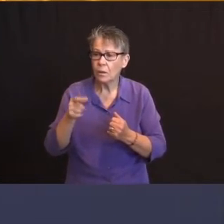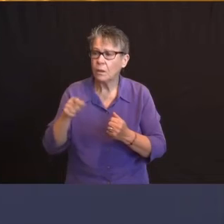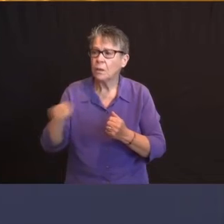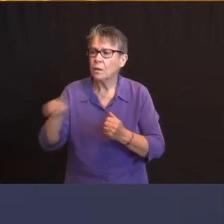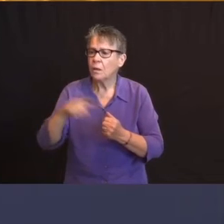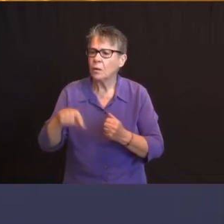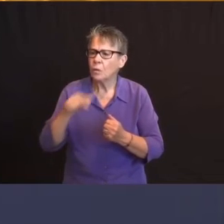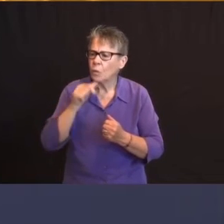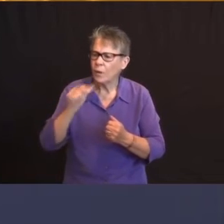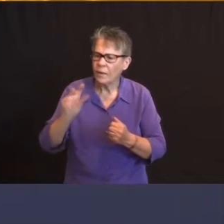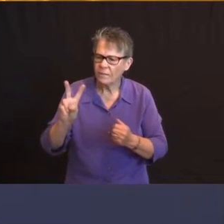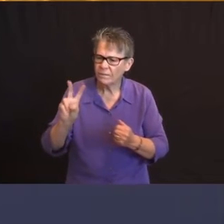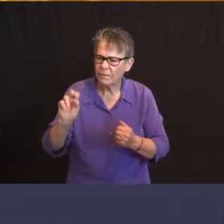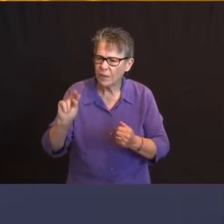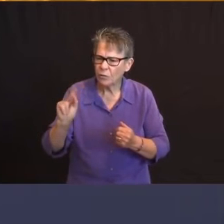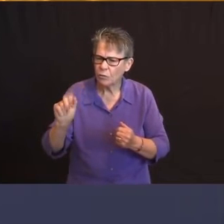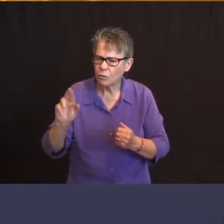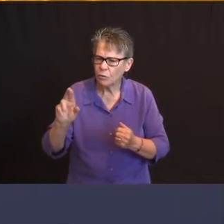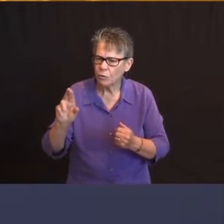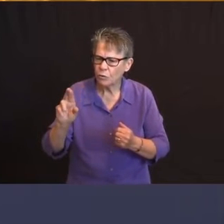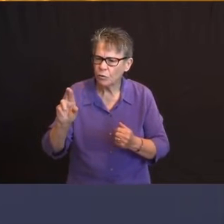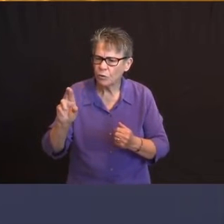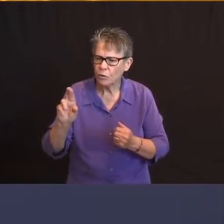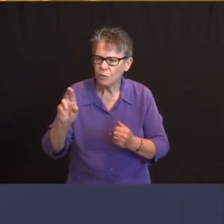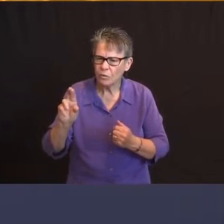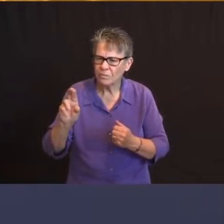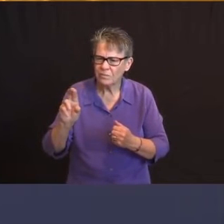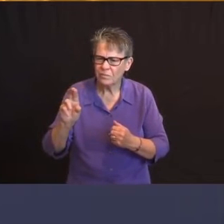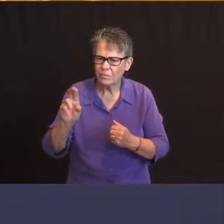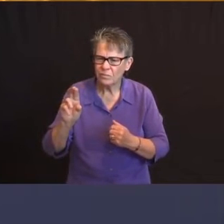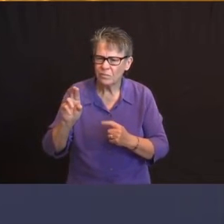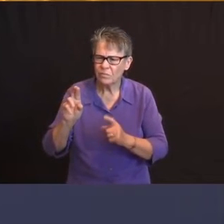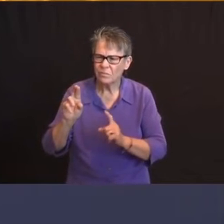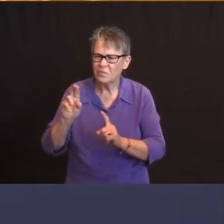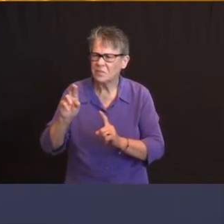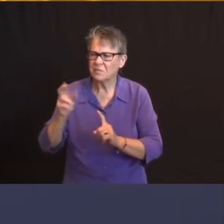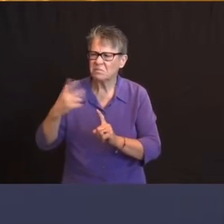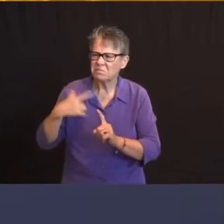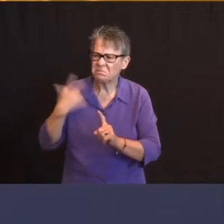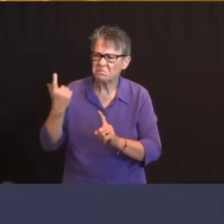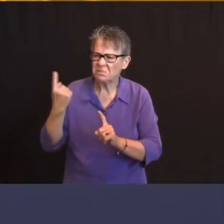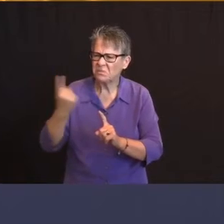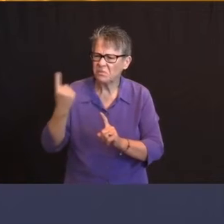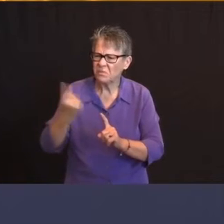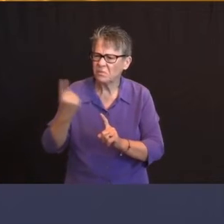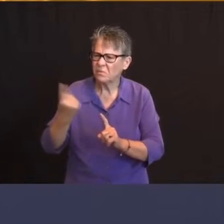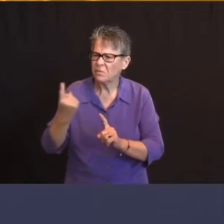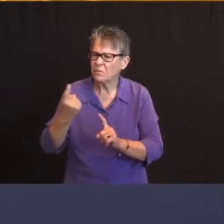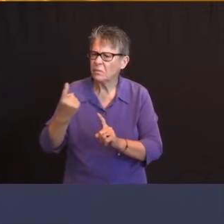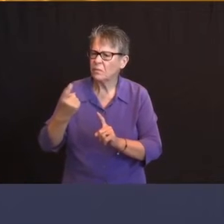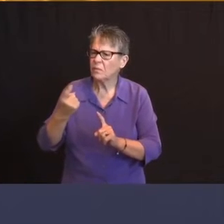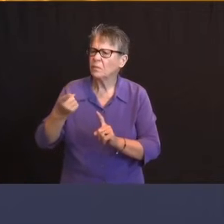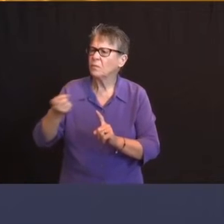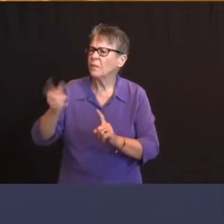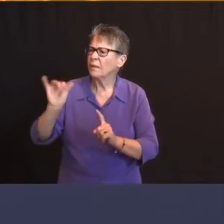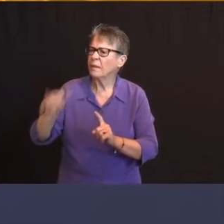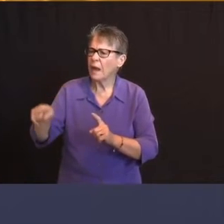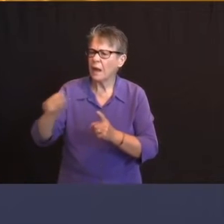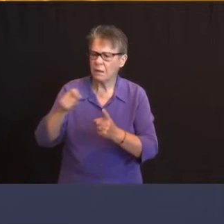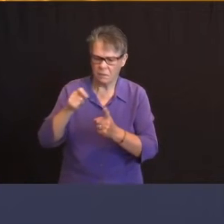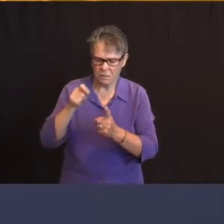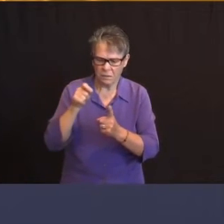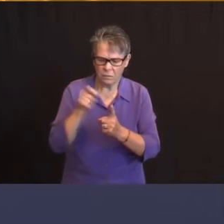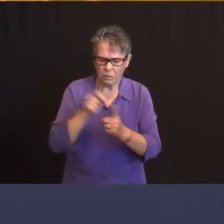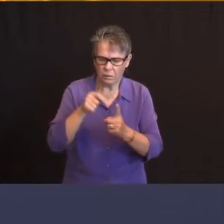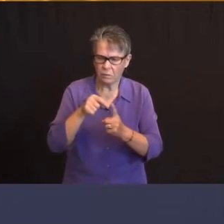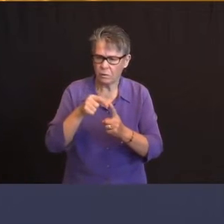task. That this was a pinprick, a blood test, which does not tell you whether or not you have the virus right